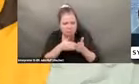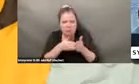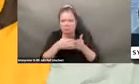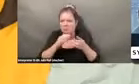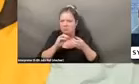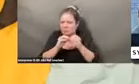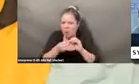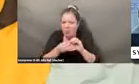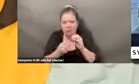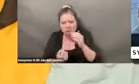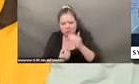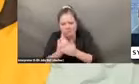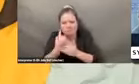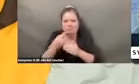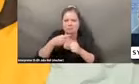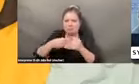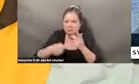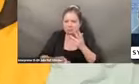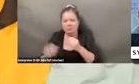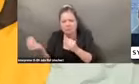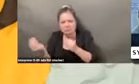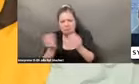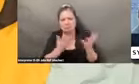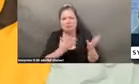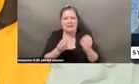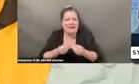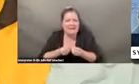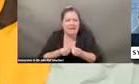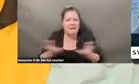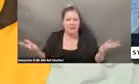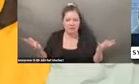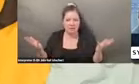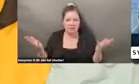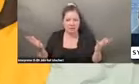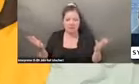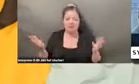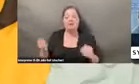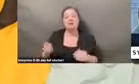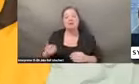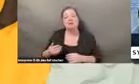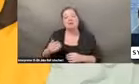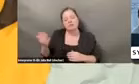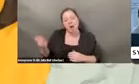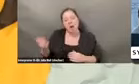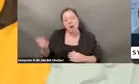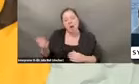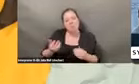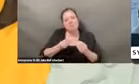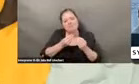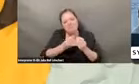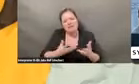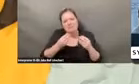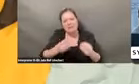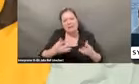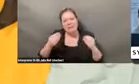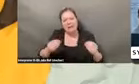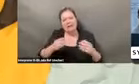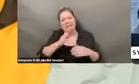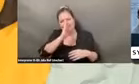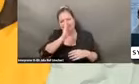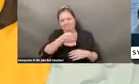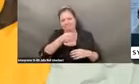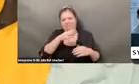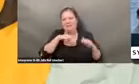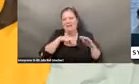mechanisms. Many of them are directly accessibility issues. Then some other might